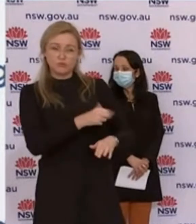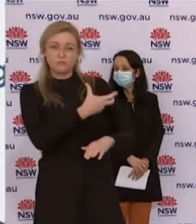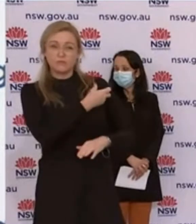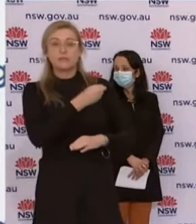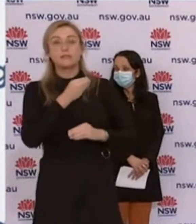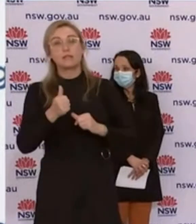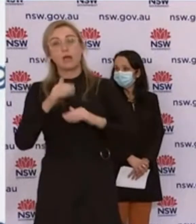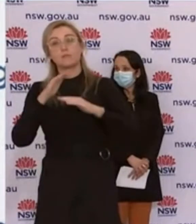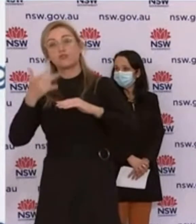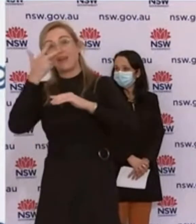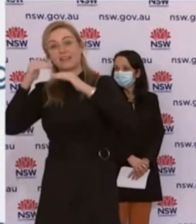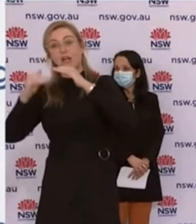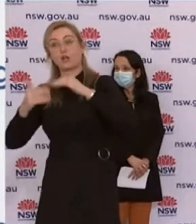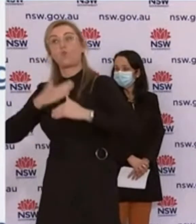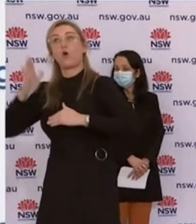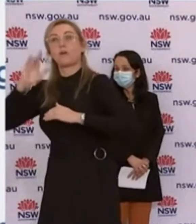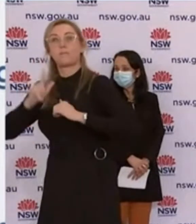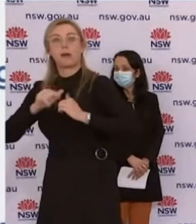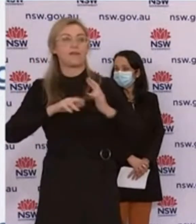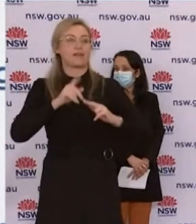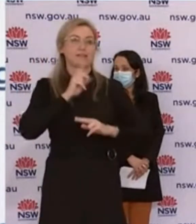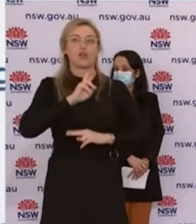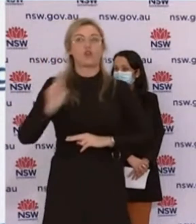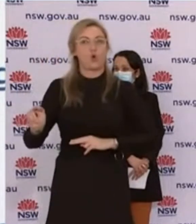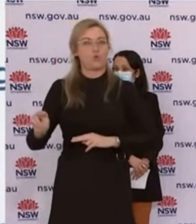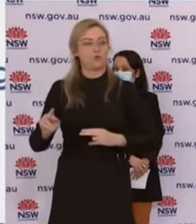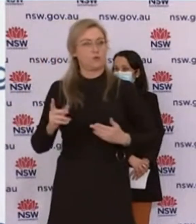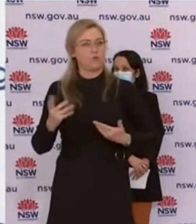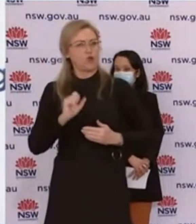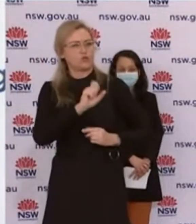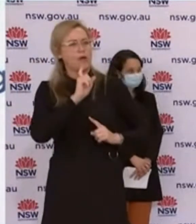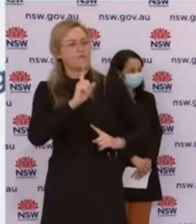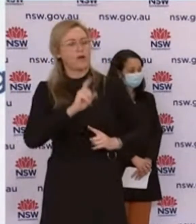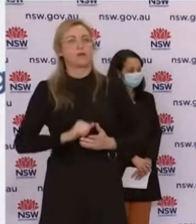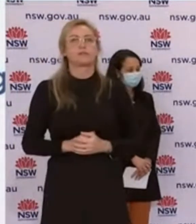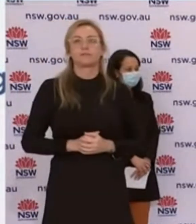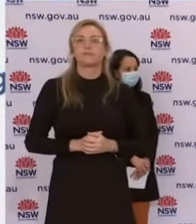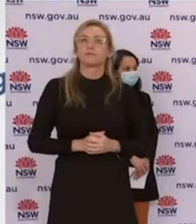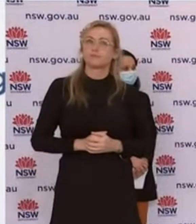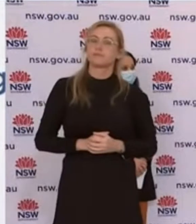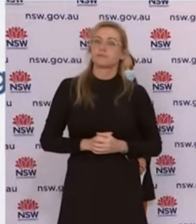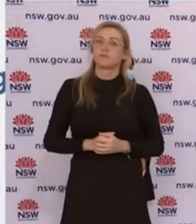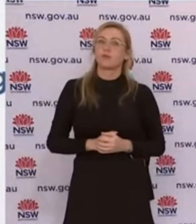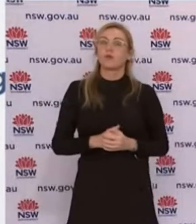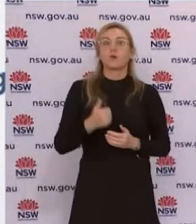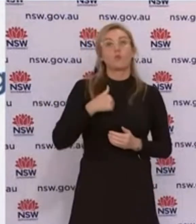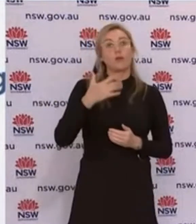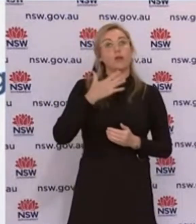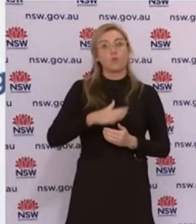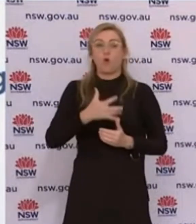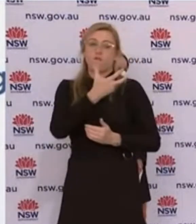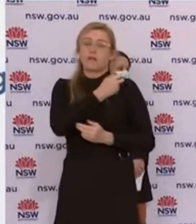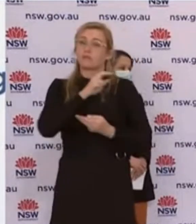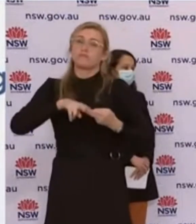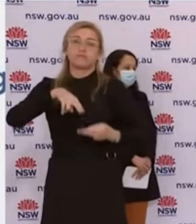under 18 want to get vaccinated, but the parents are saying no. What's your advice? Look, obviously we'd love to see the vaccination rates as